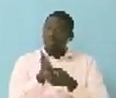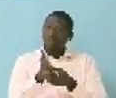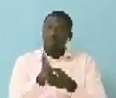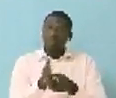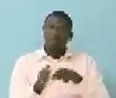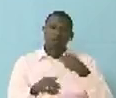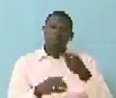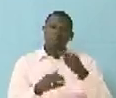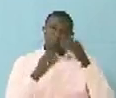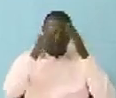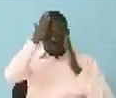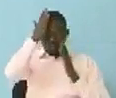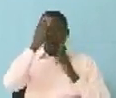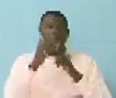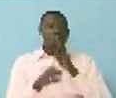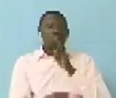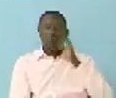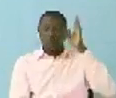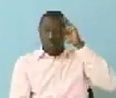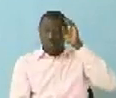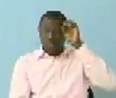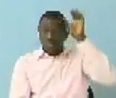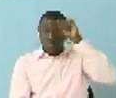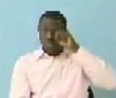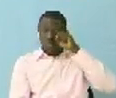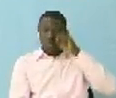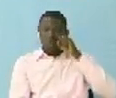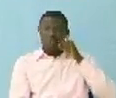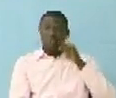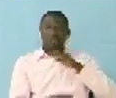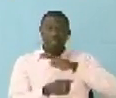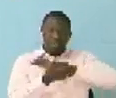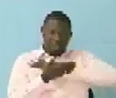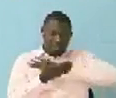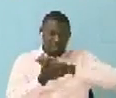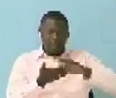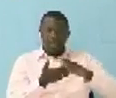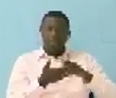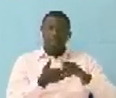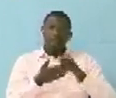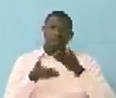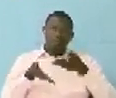General who knows clearly the doctrine of command responsibility.